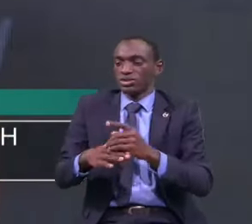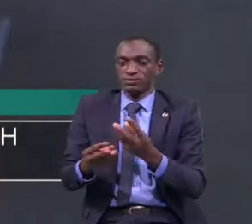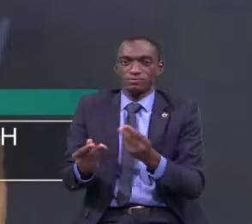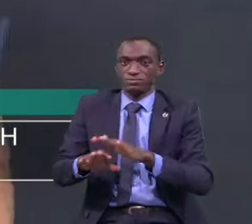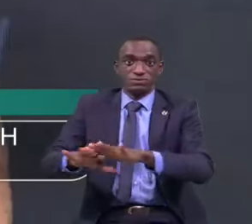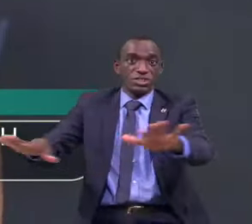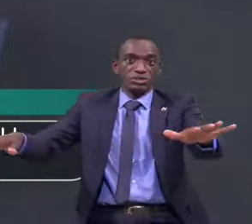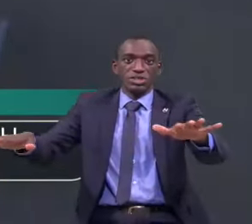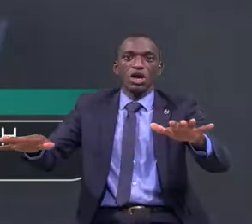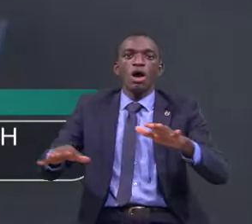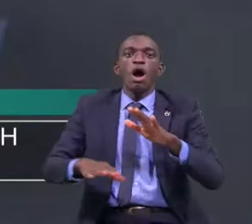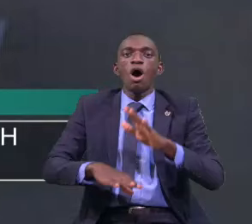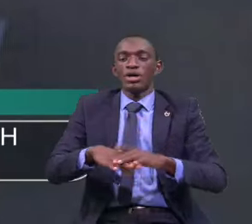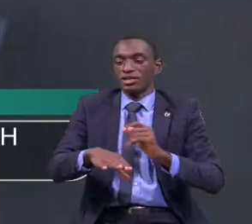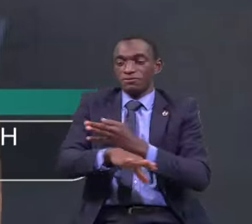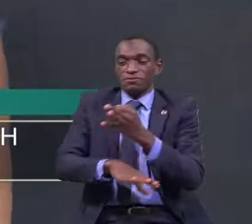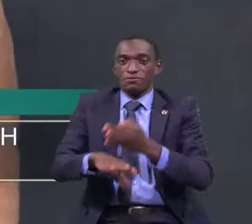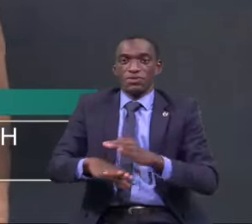On the field of life.